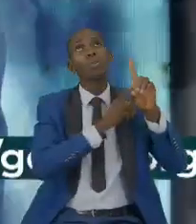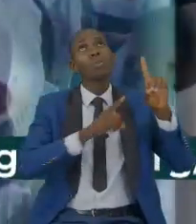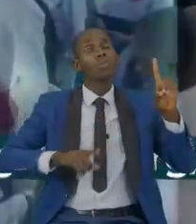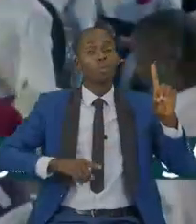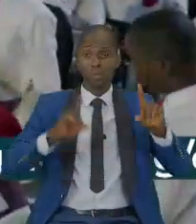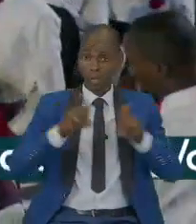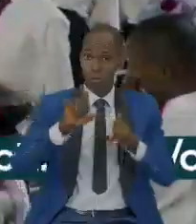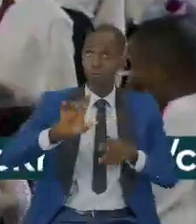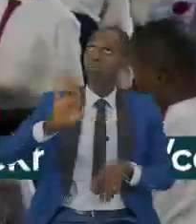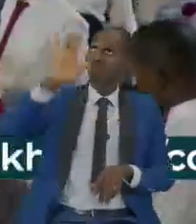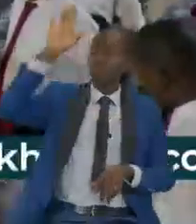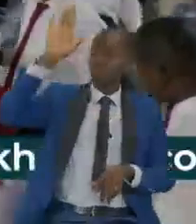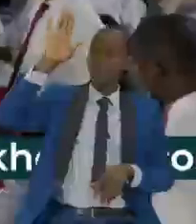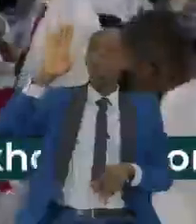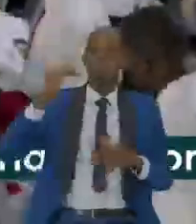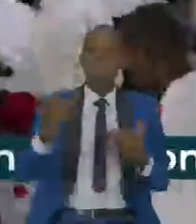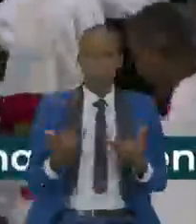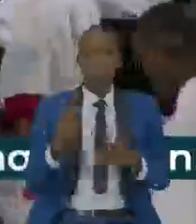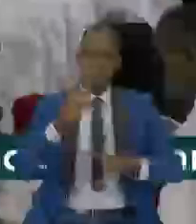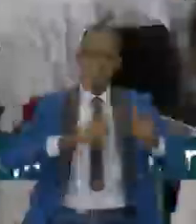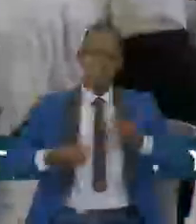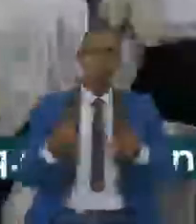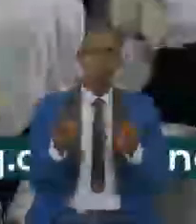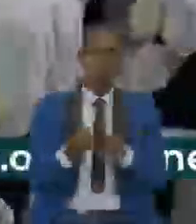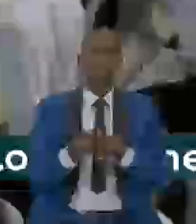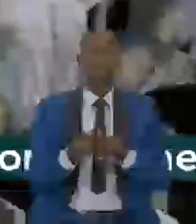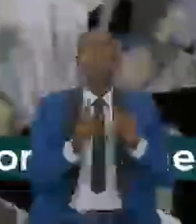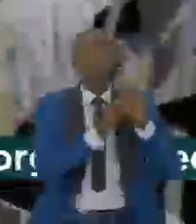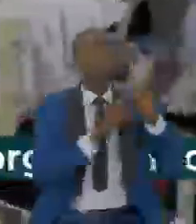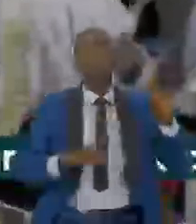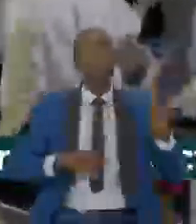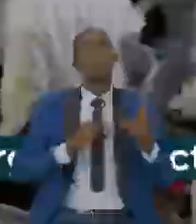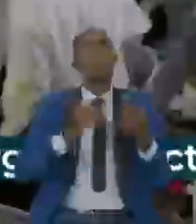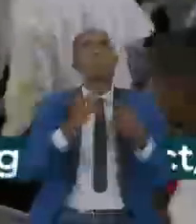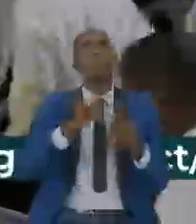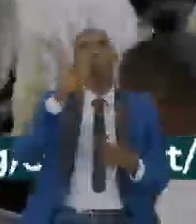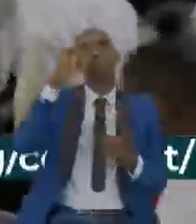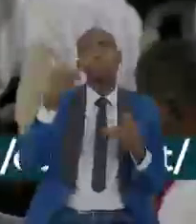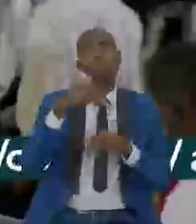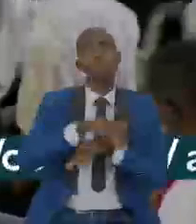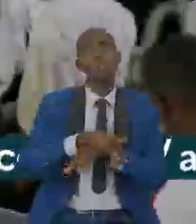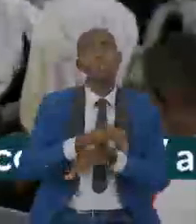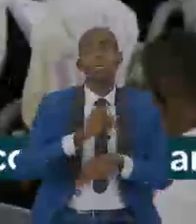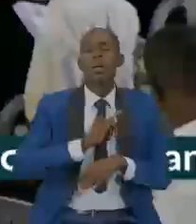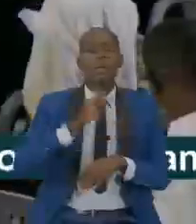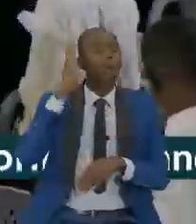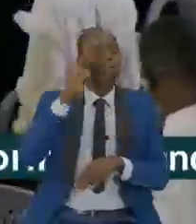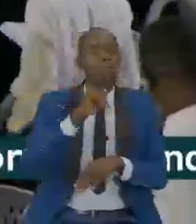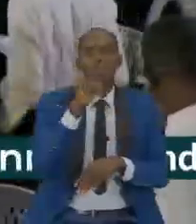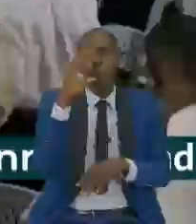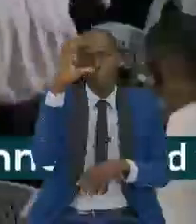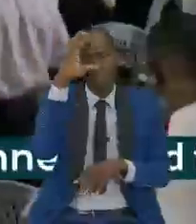your hand and say, Lord, I'll not allow this night to go by, to pass